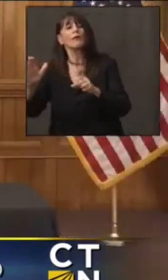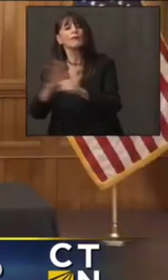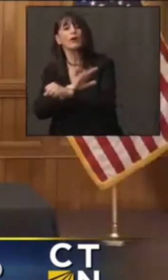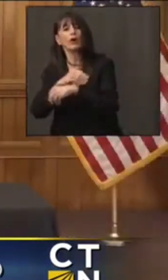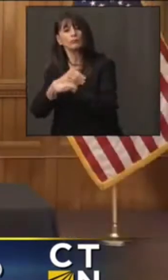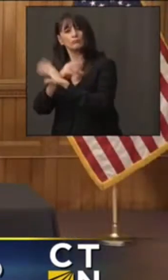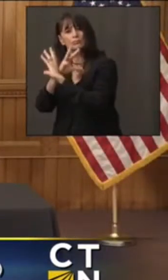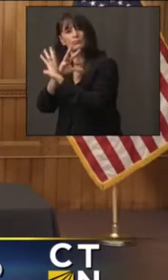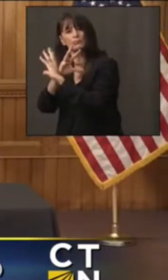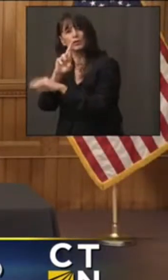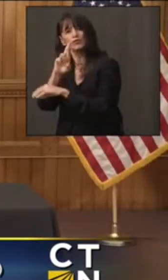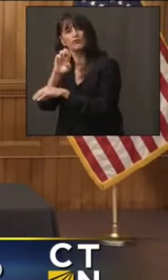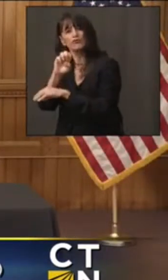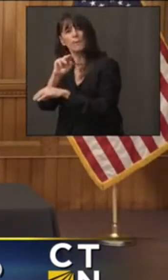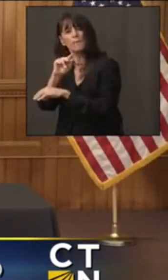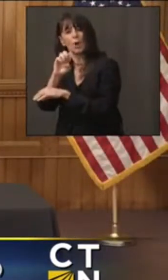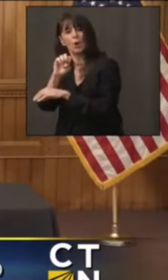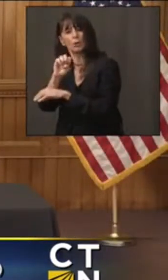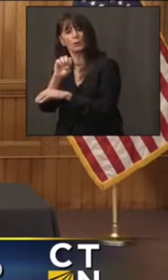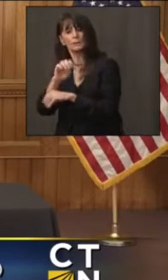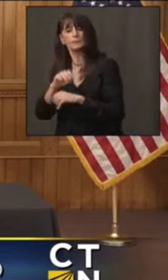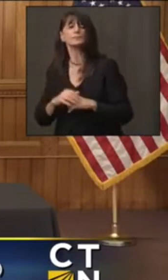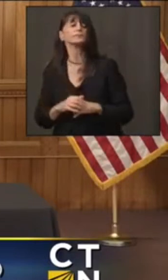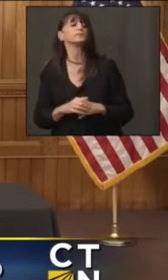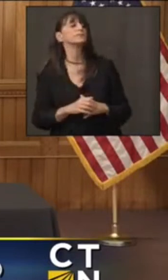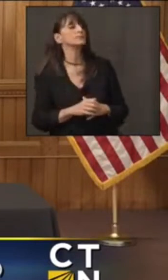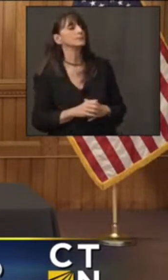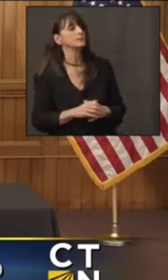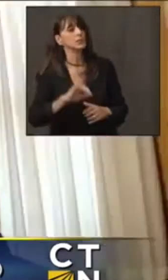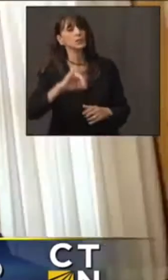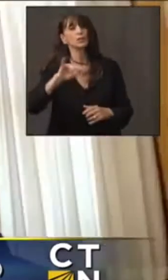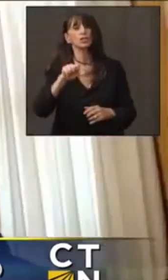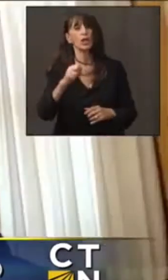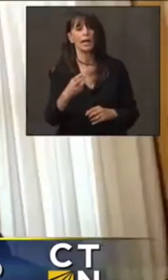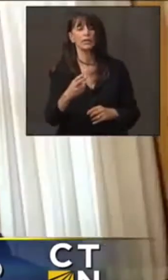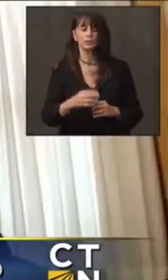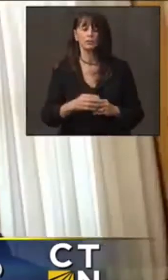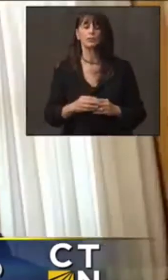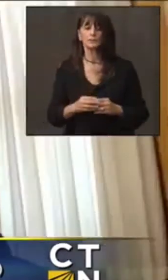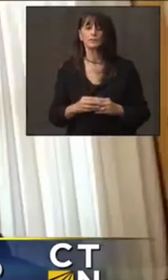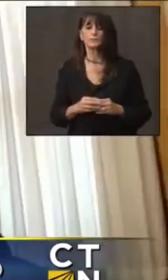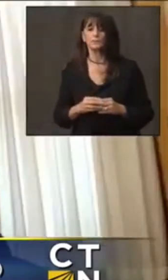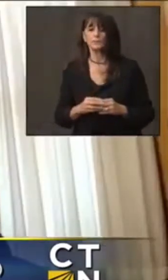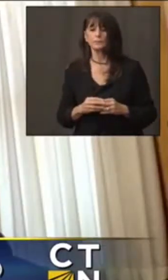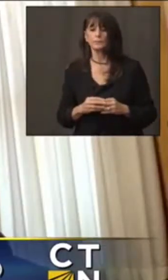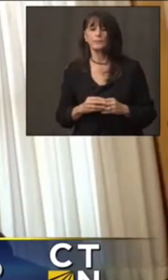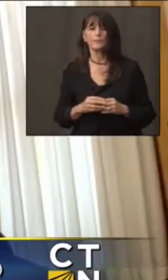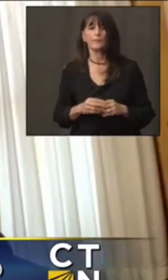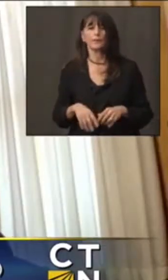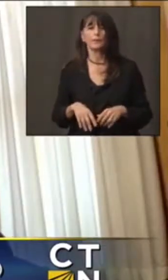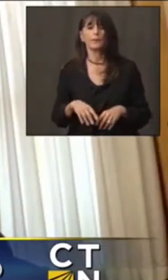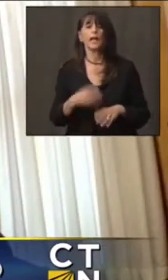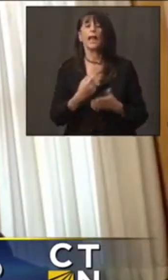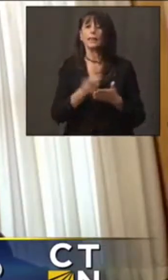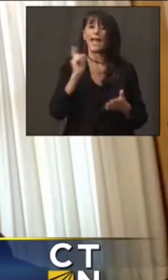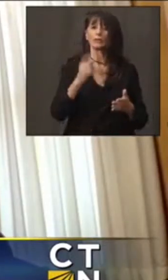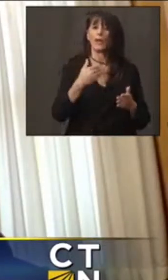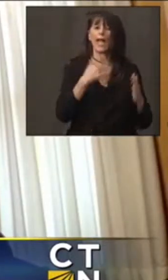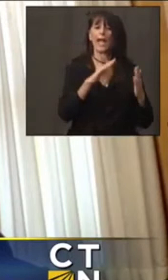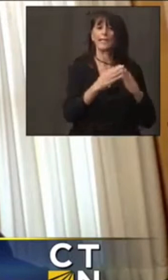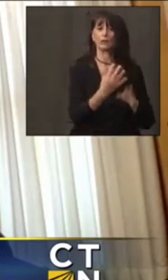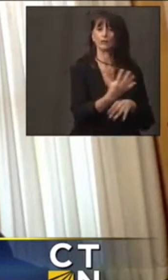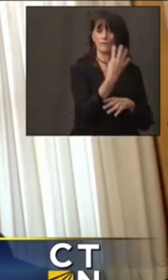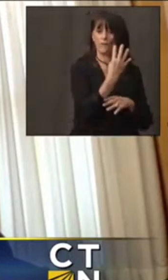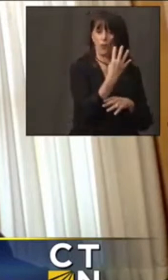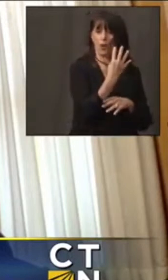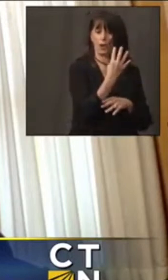Yeah, well, so, obviously of the 4 that were in the red category last week, so there's another 7